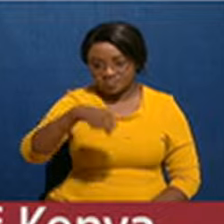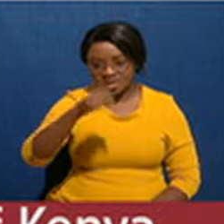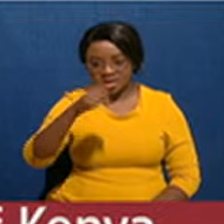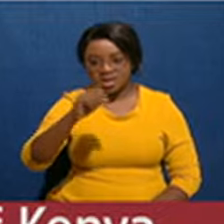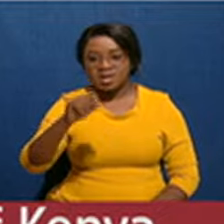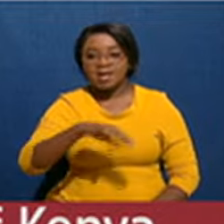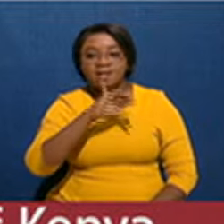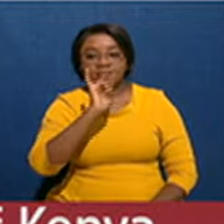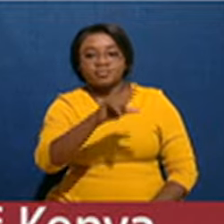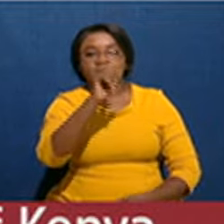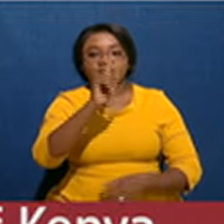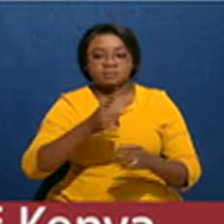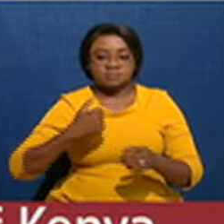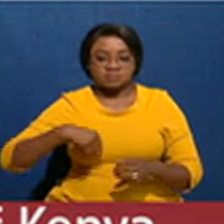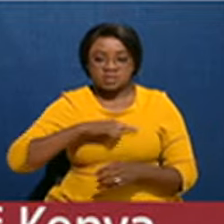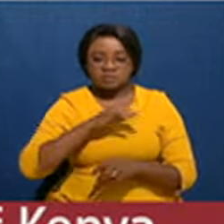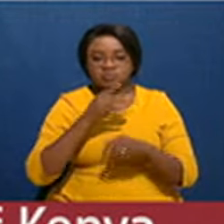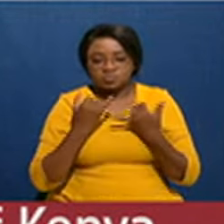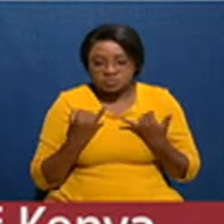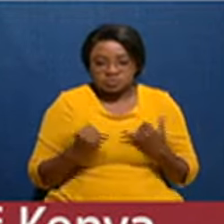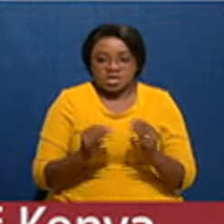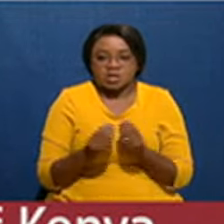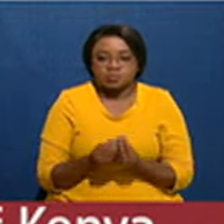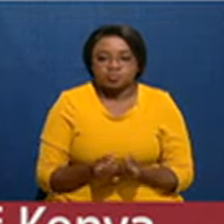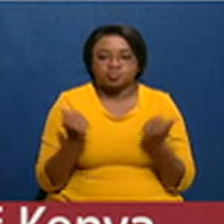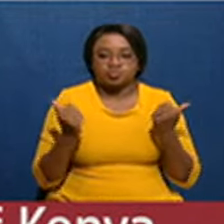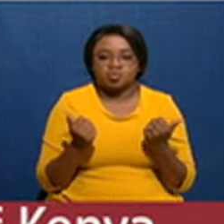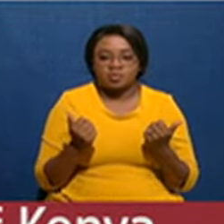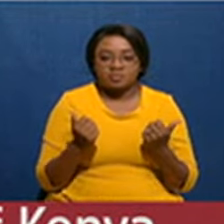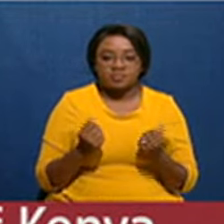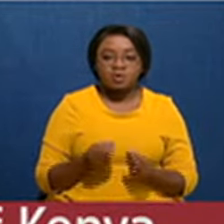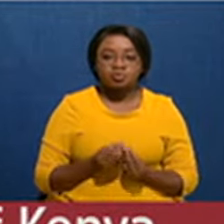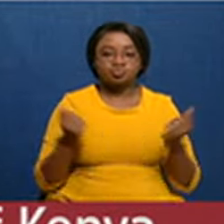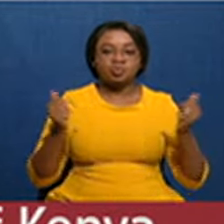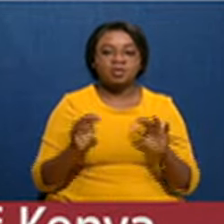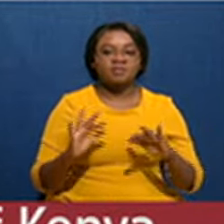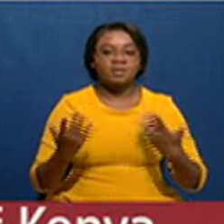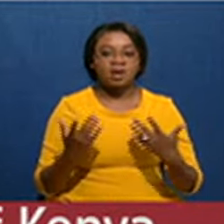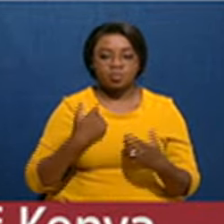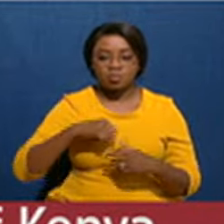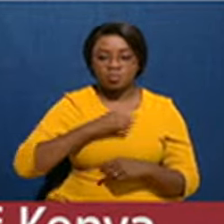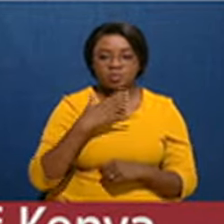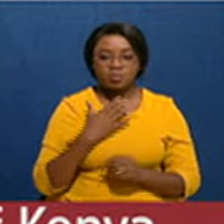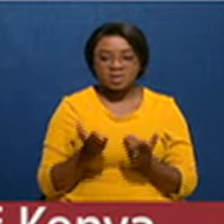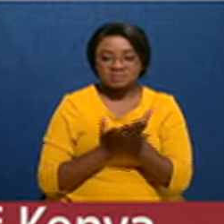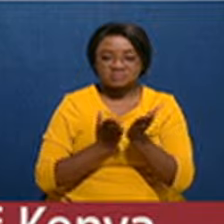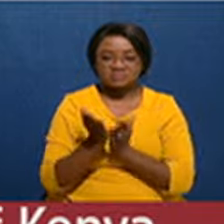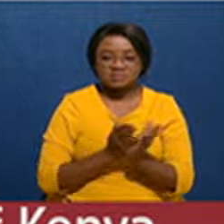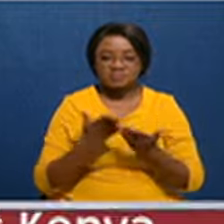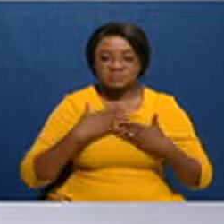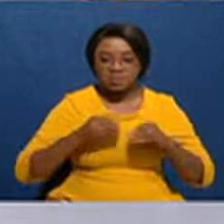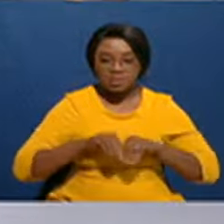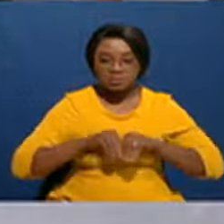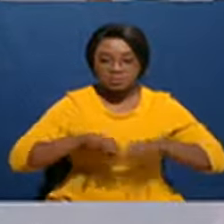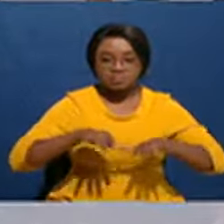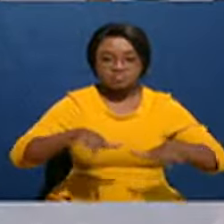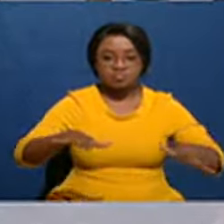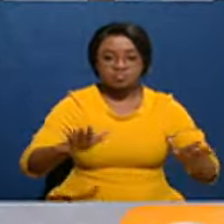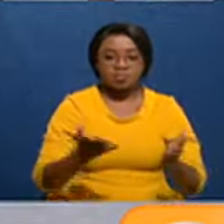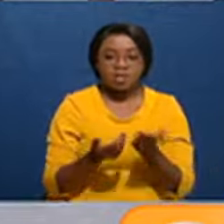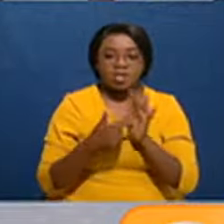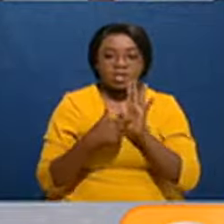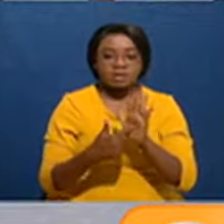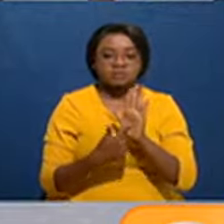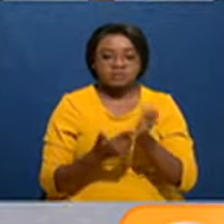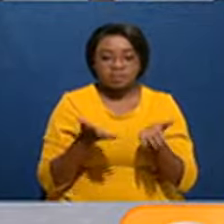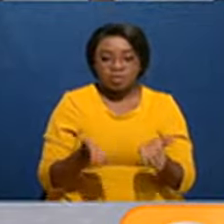And we are trying to devolve our services. Right now we have 8 branches. That